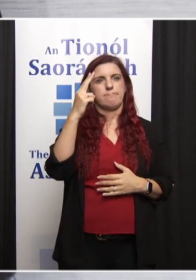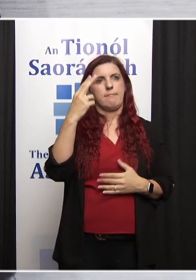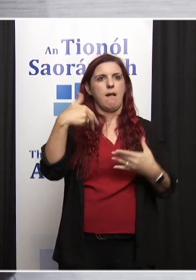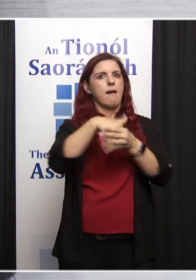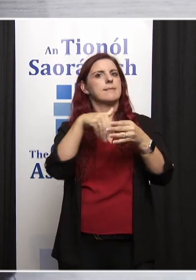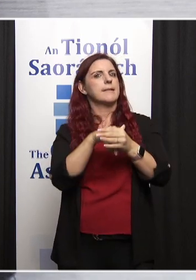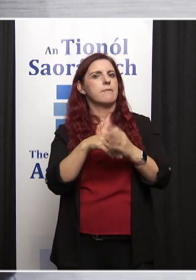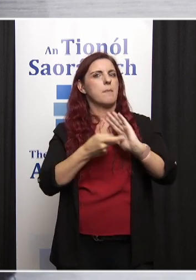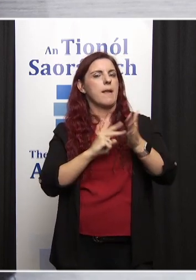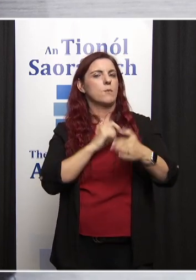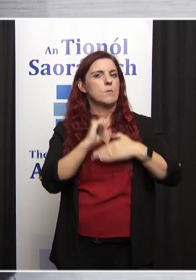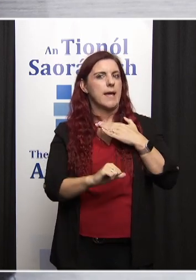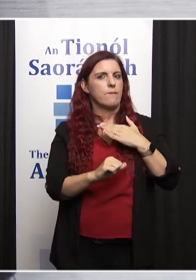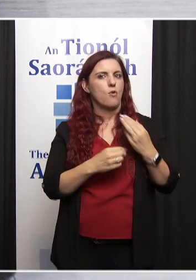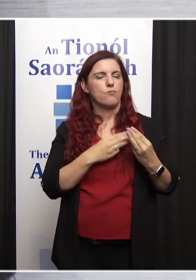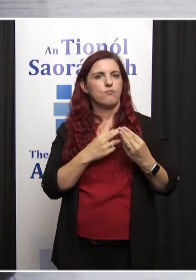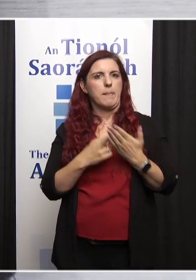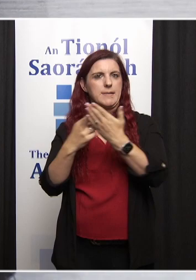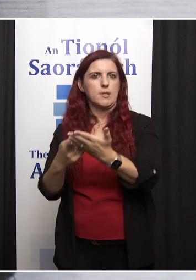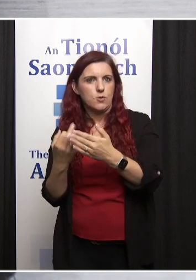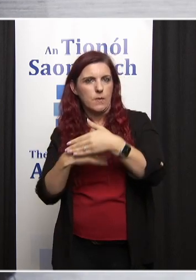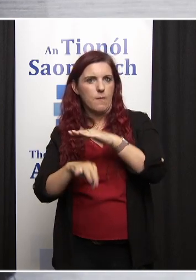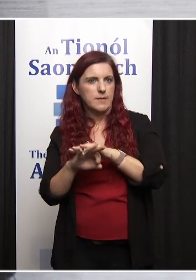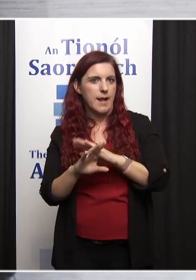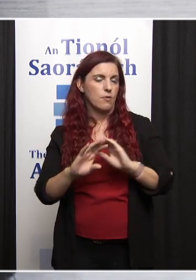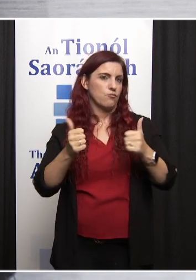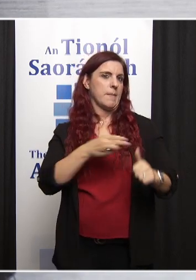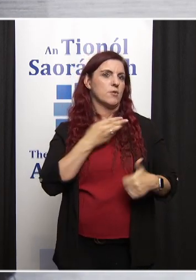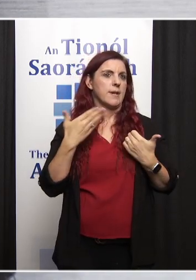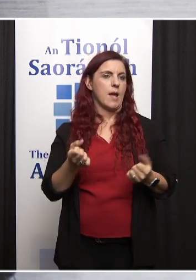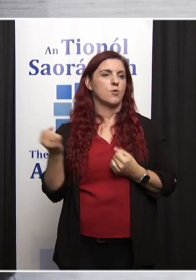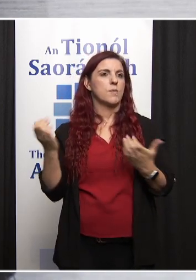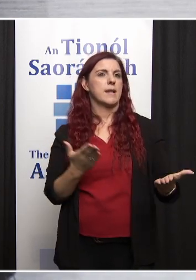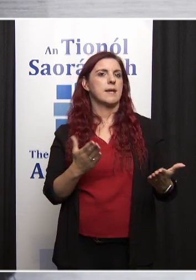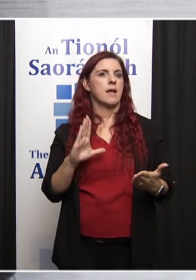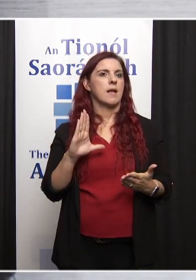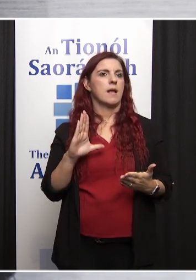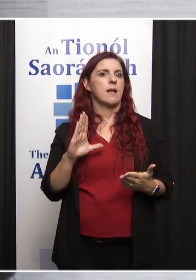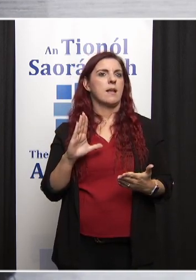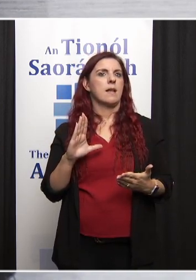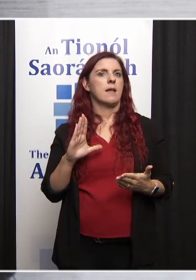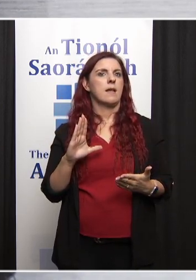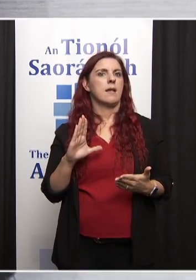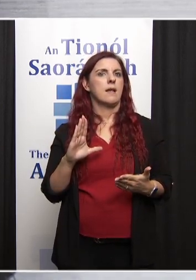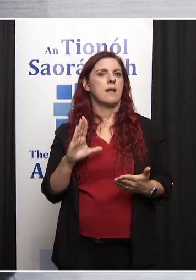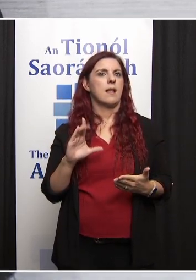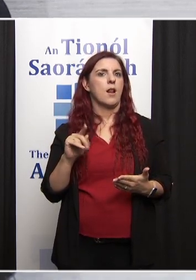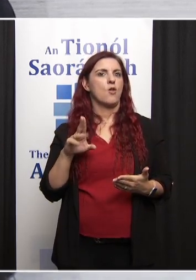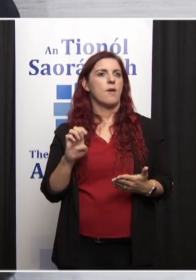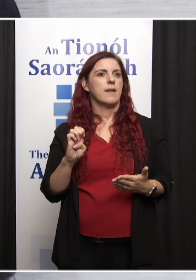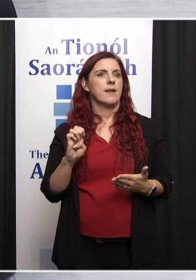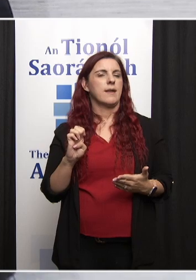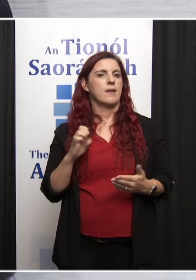terms of those recommendations. And I'm going to have the great pleasure now to present Lorraine. Congratulations on the birth of your